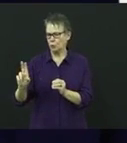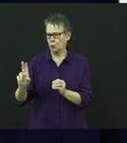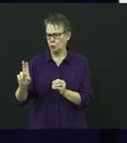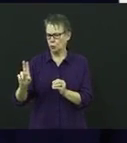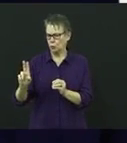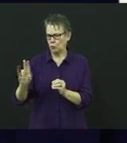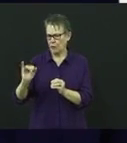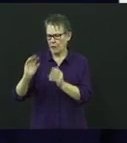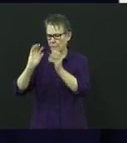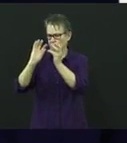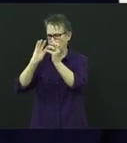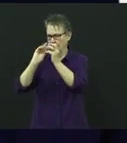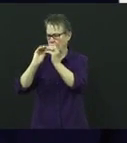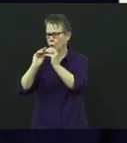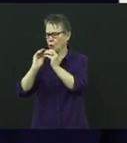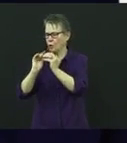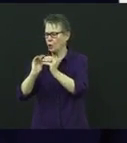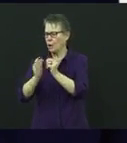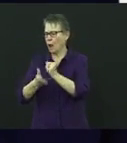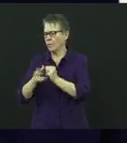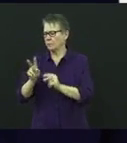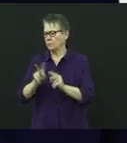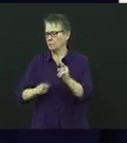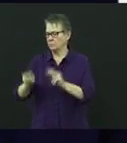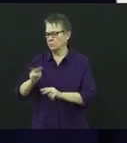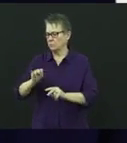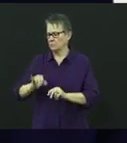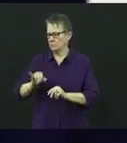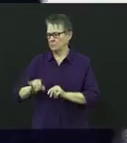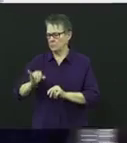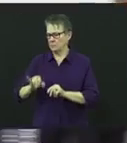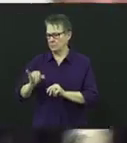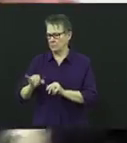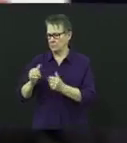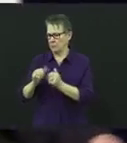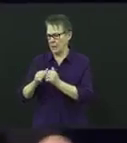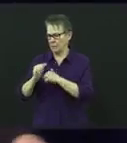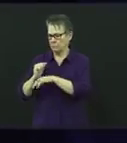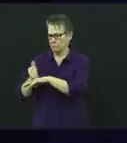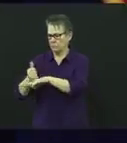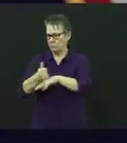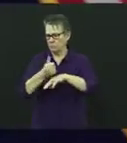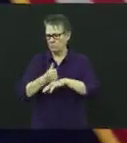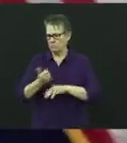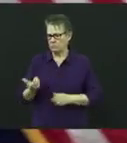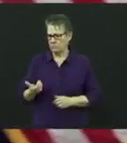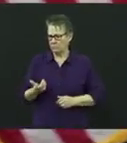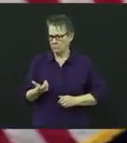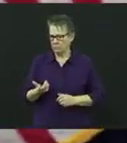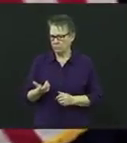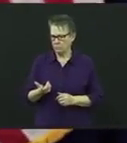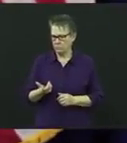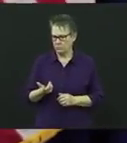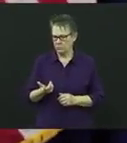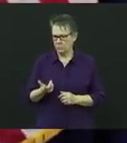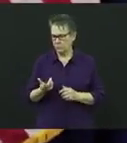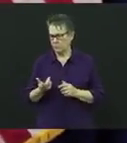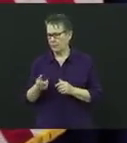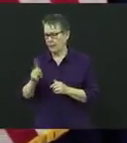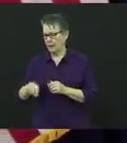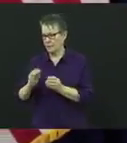use that in our modeling. My big aha here was more data, the better. Yeah. Gratified that we're